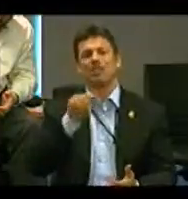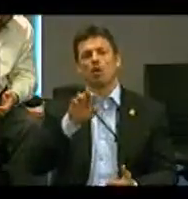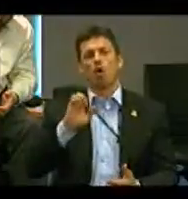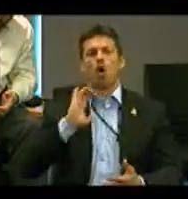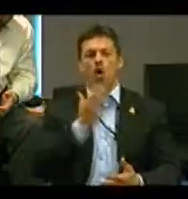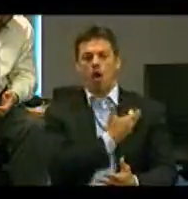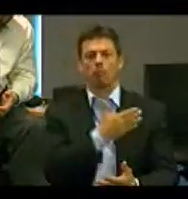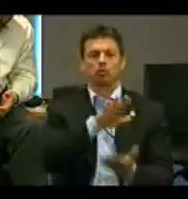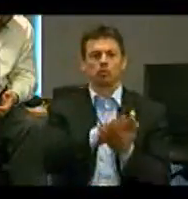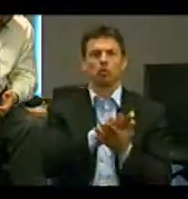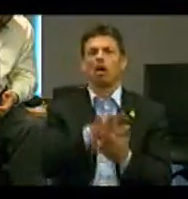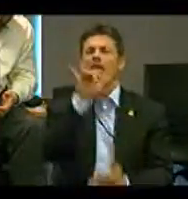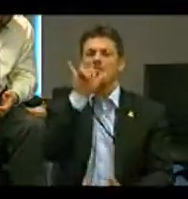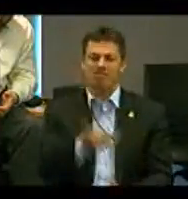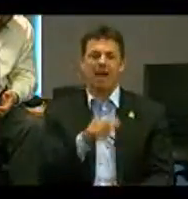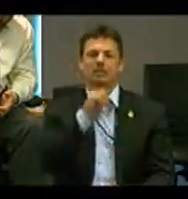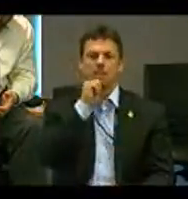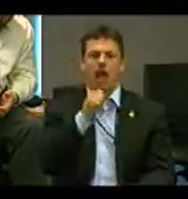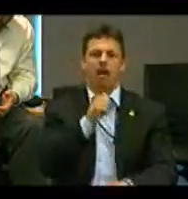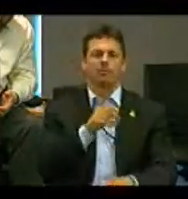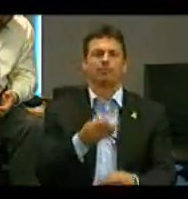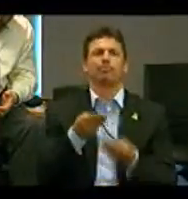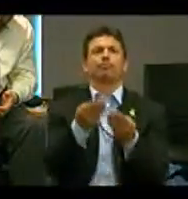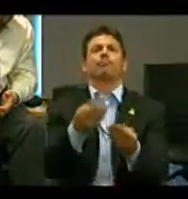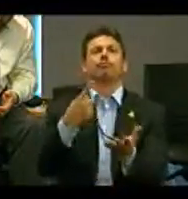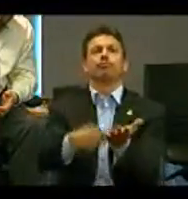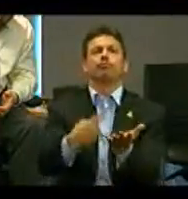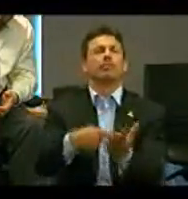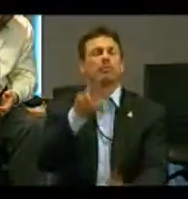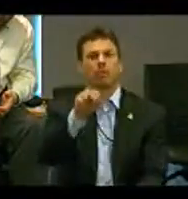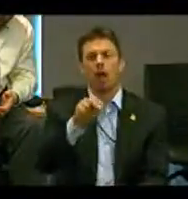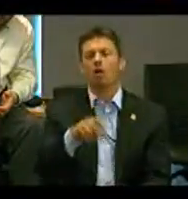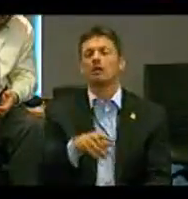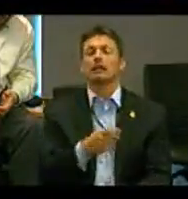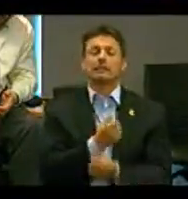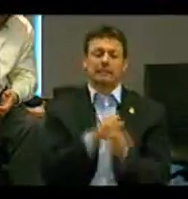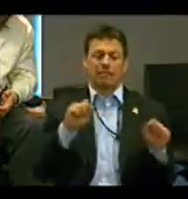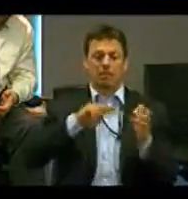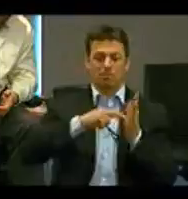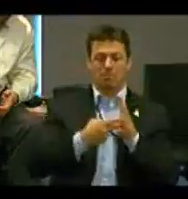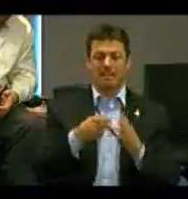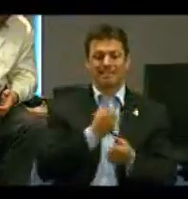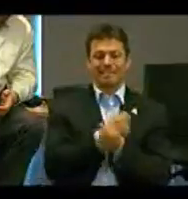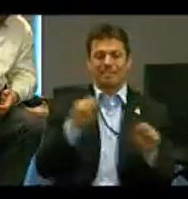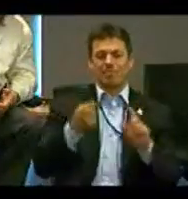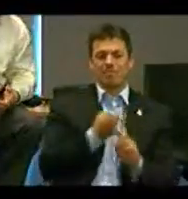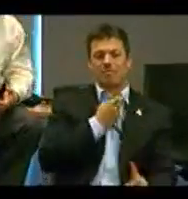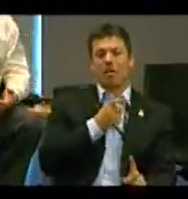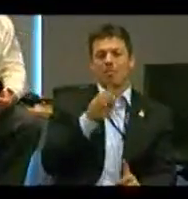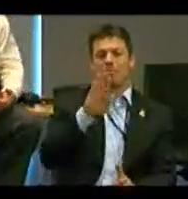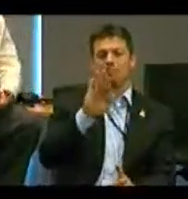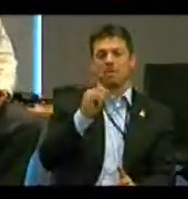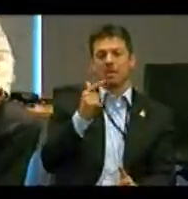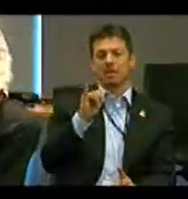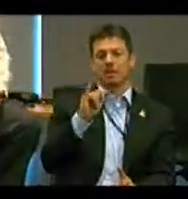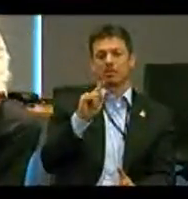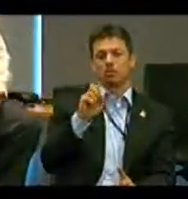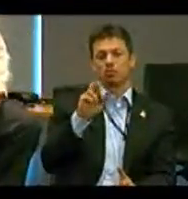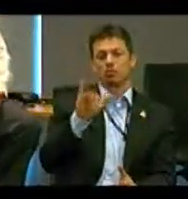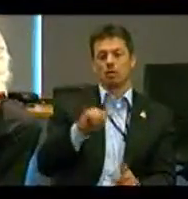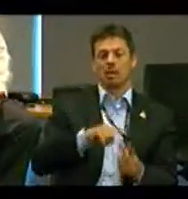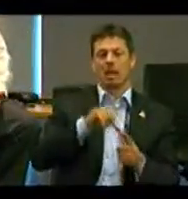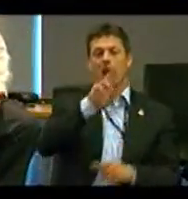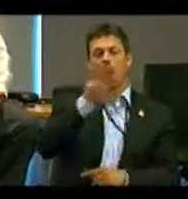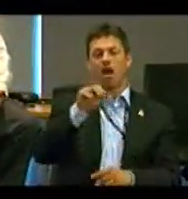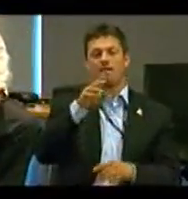not on the table. And safety also means safety from bigotry, from unfair and